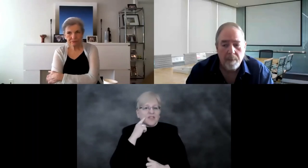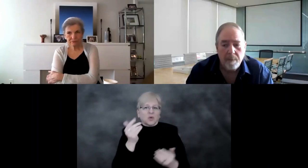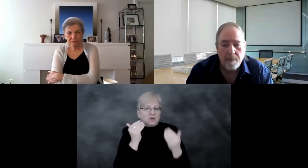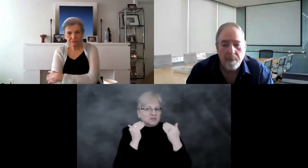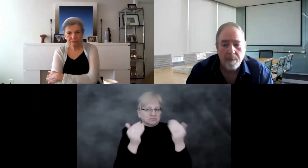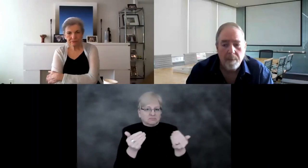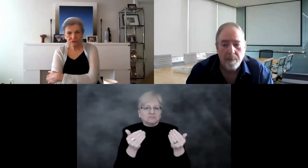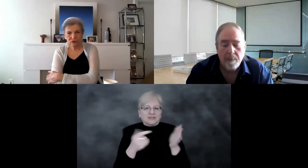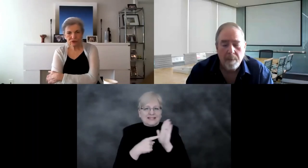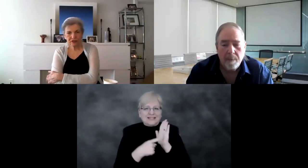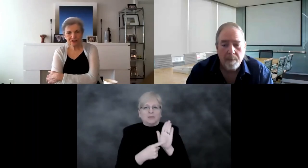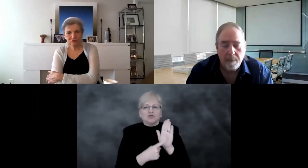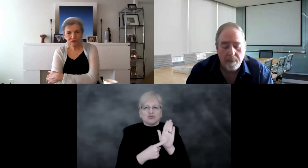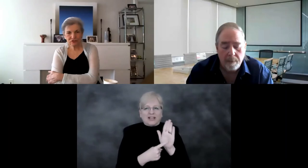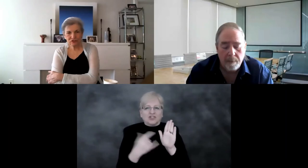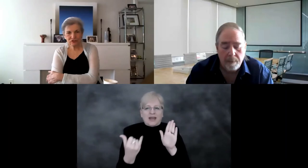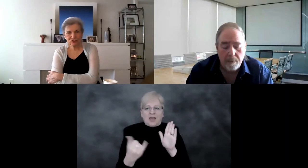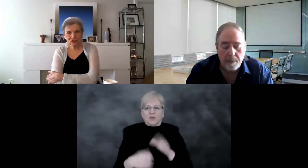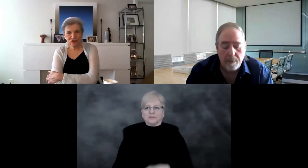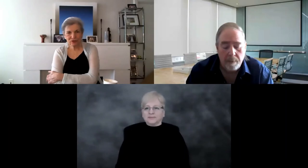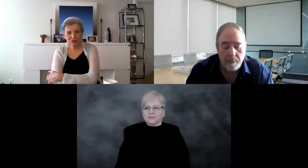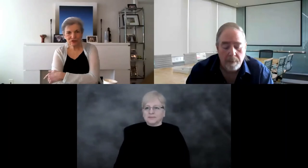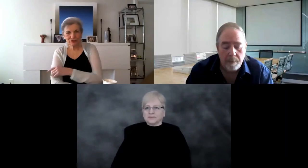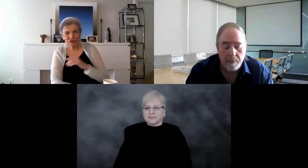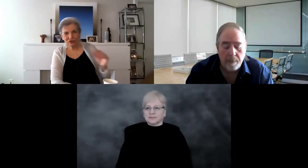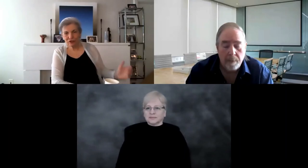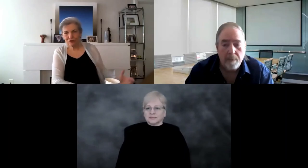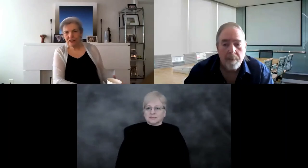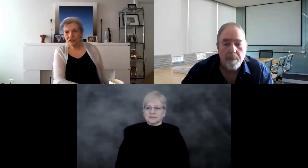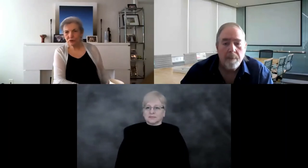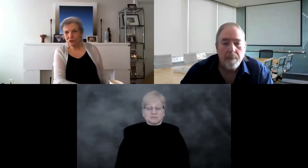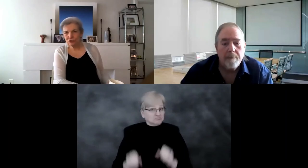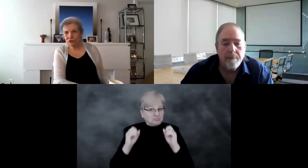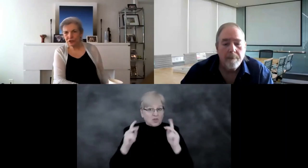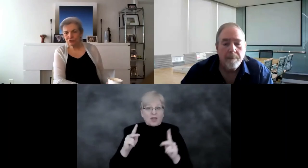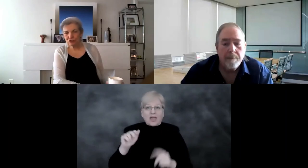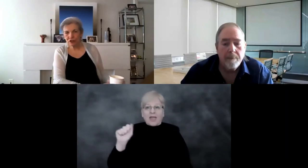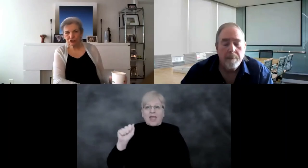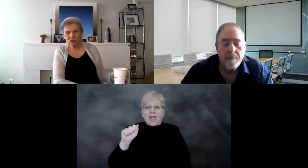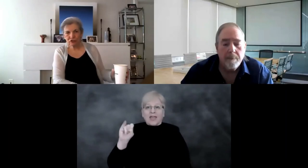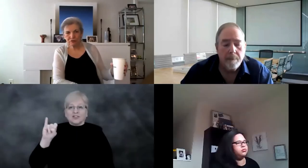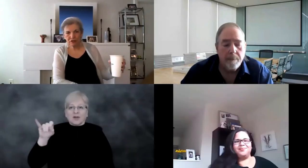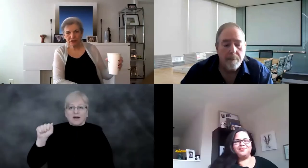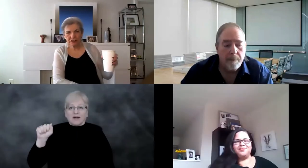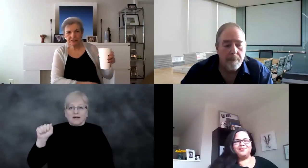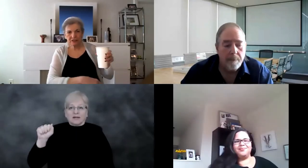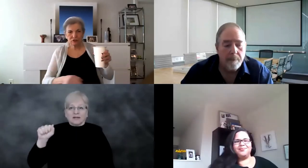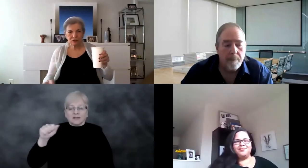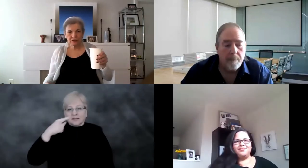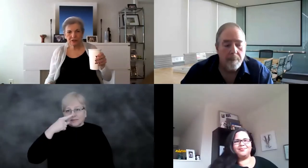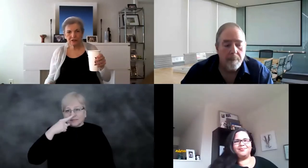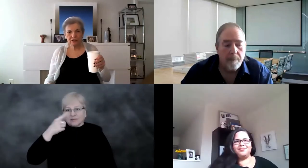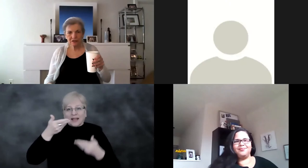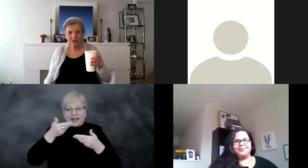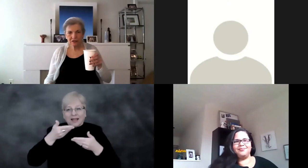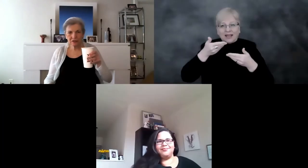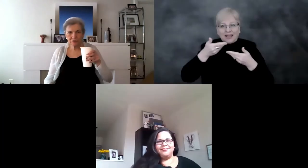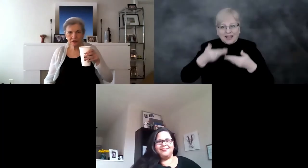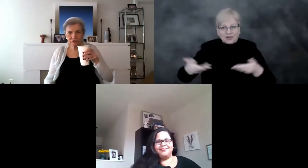demonstration. Okay. Let's go. We'll turn it over. Asia, will you do the introductions of, and then you and